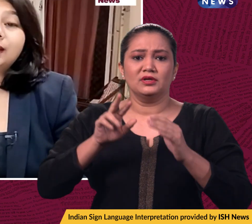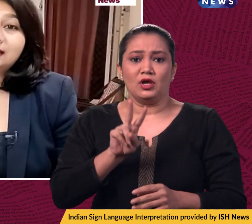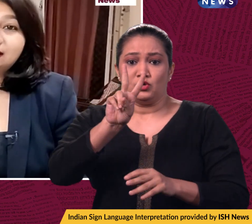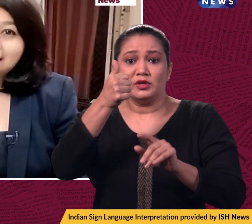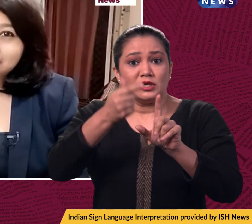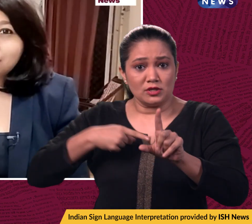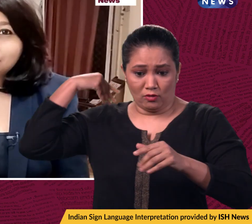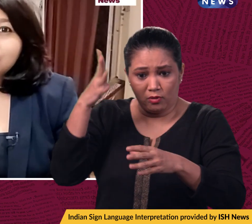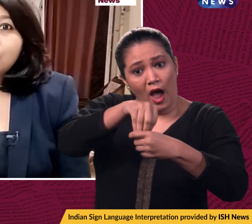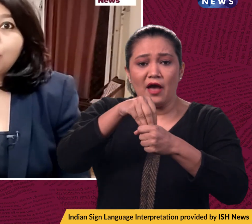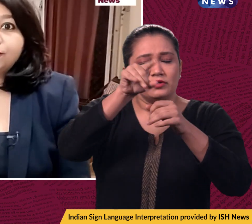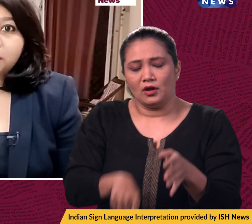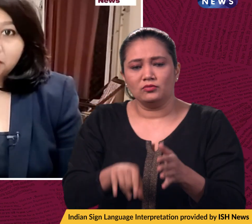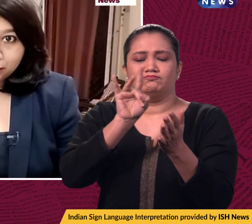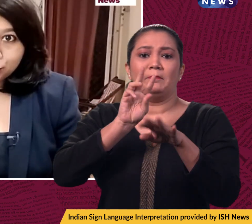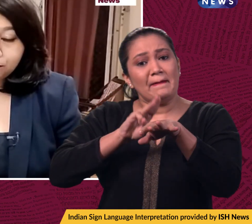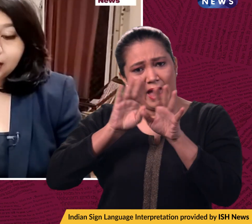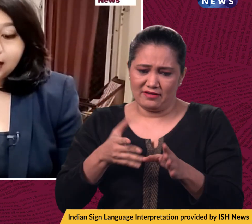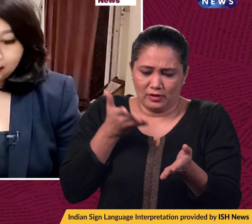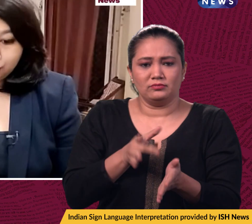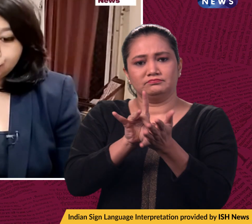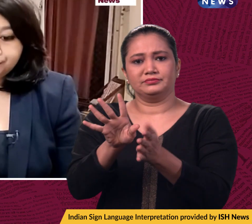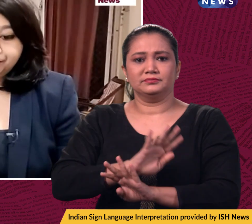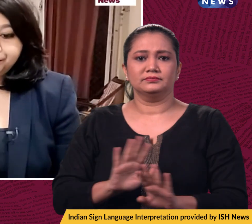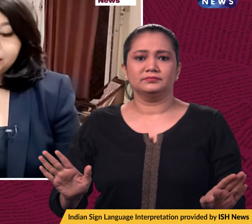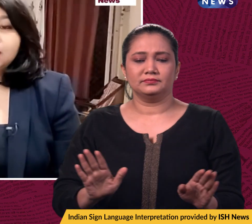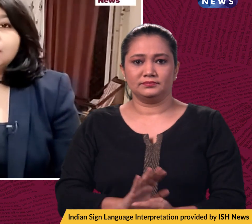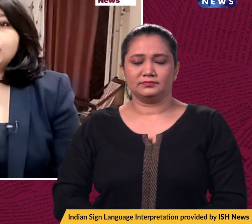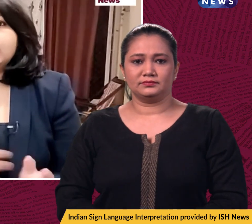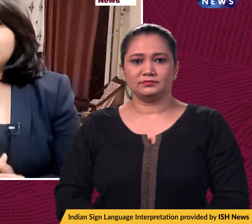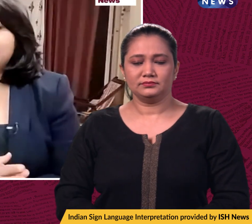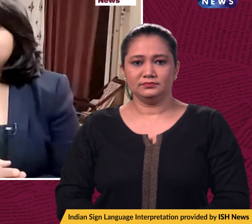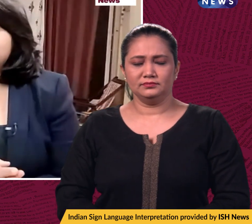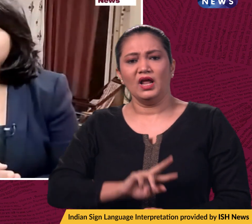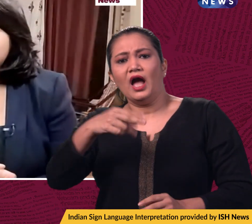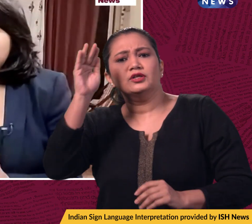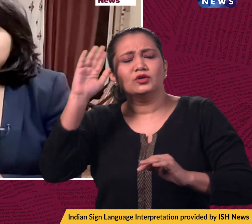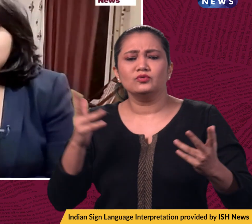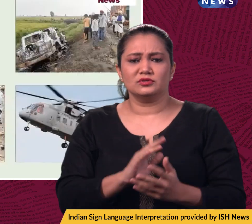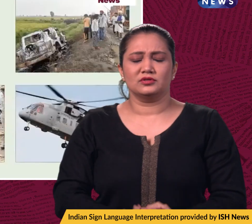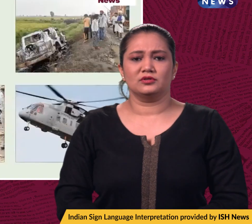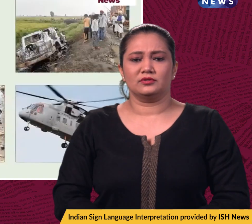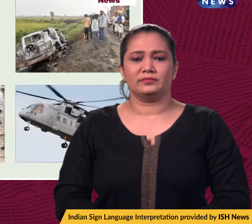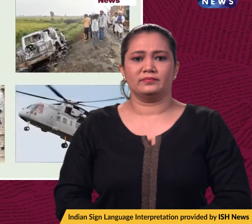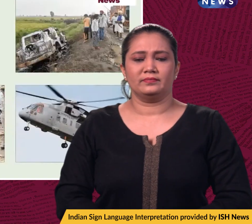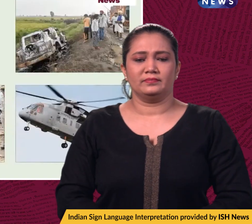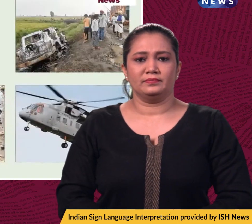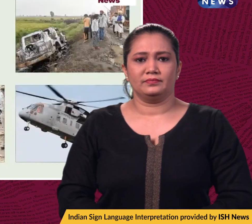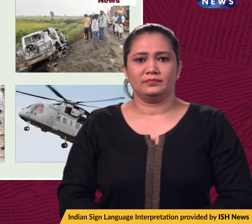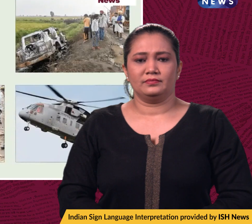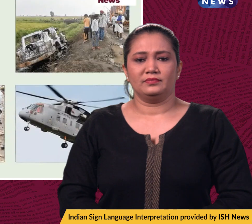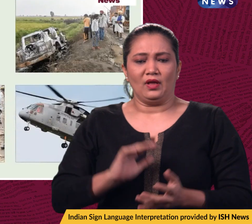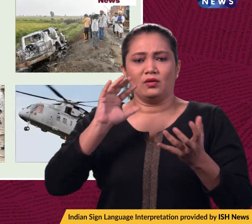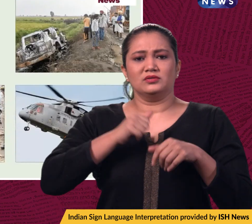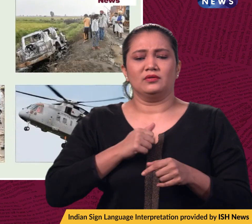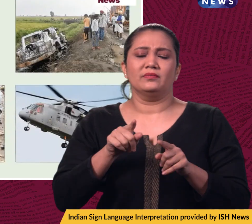after 26 years of membership," end quote. Moving away from this big story now to other news that's coming